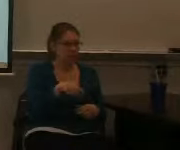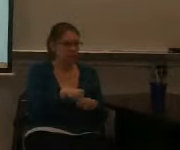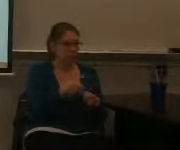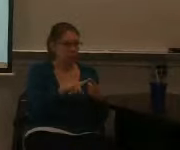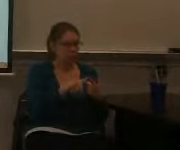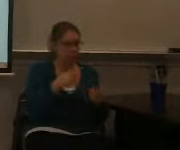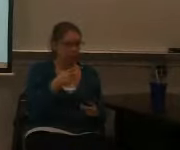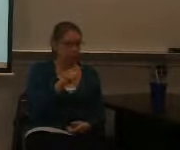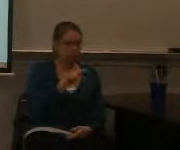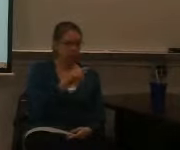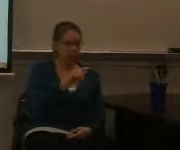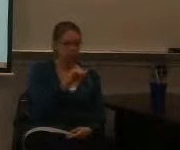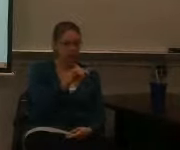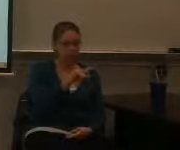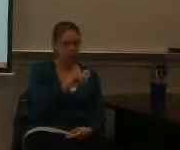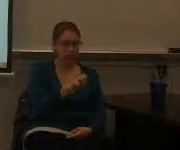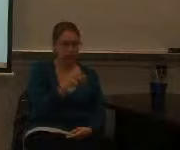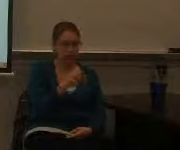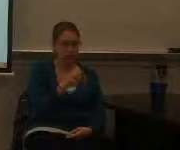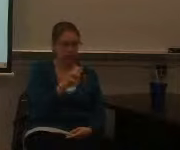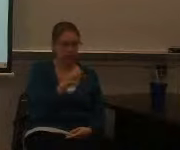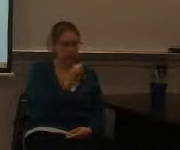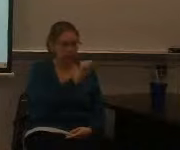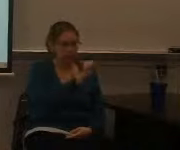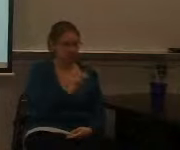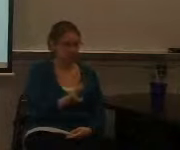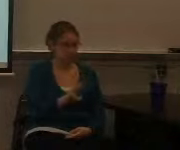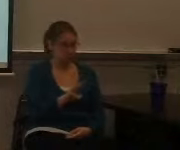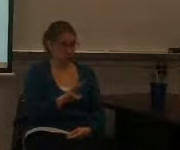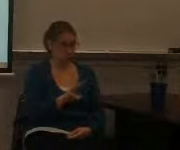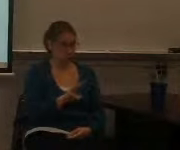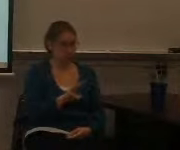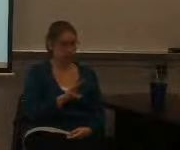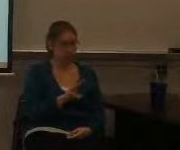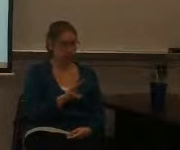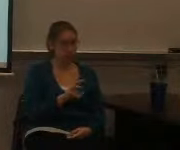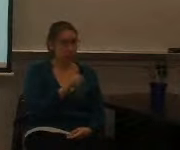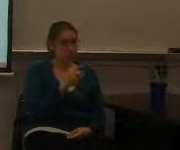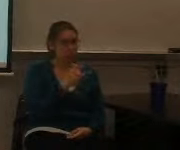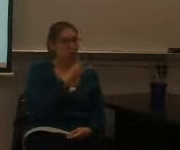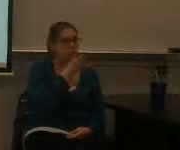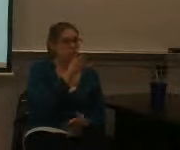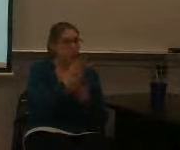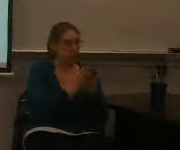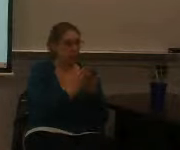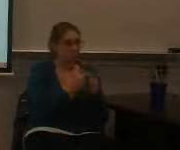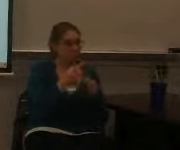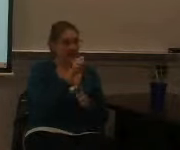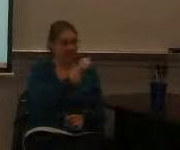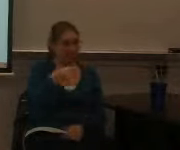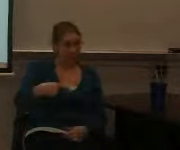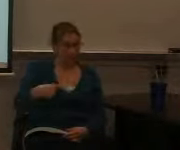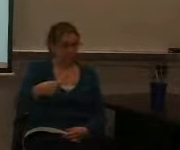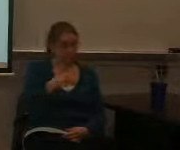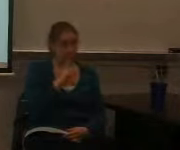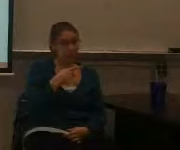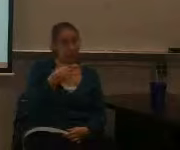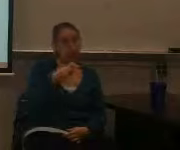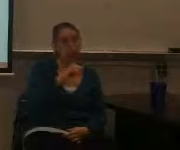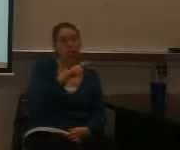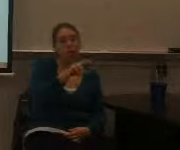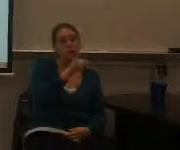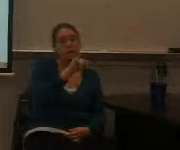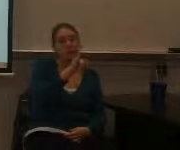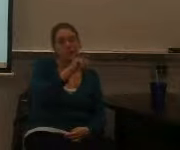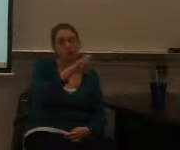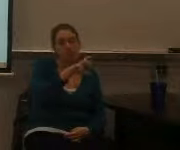into particulate fraction. So S sub W is the water part, and S sub P is the particulate